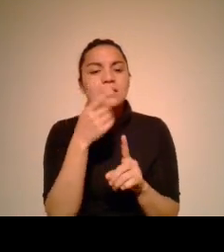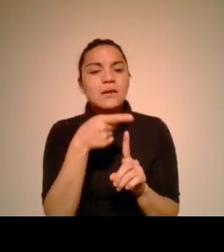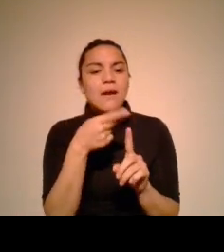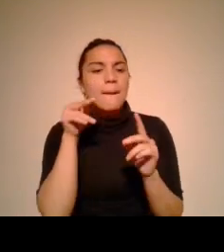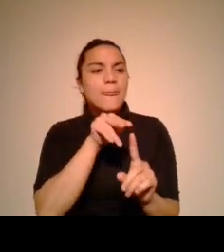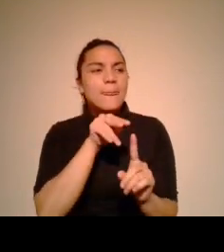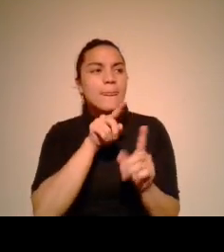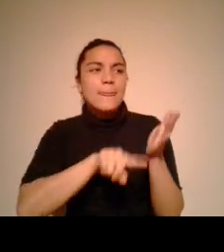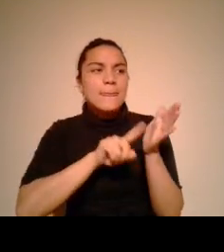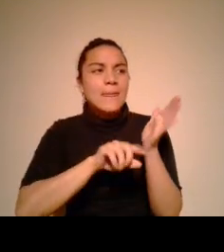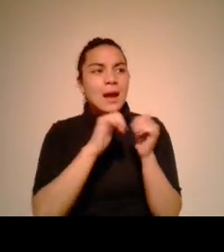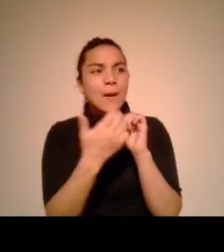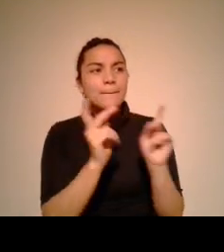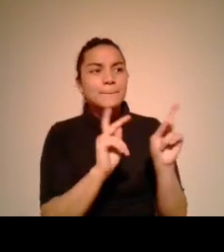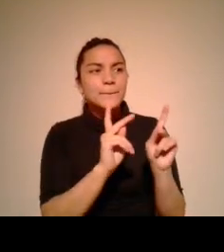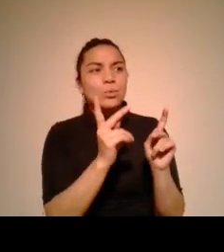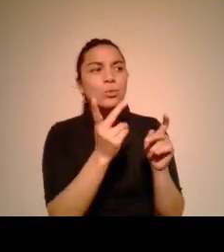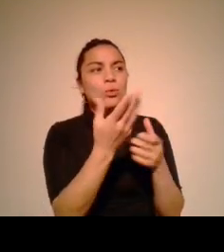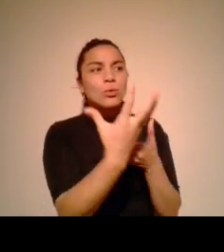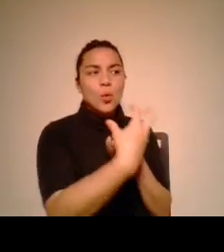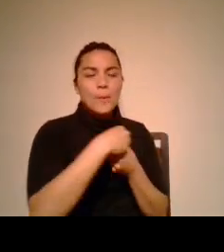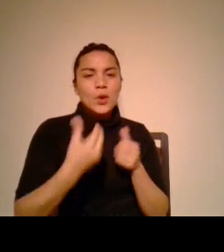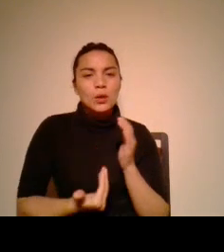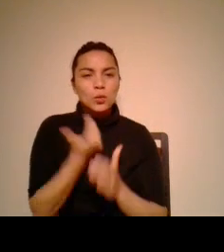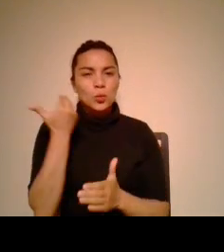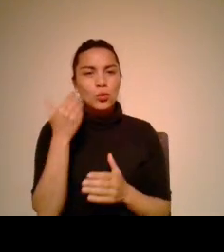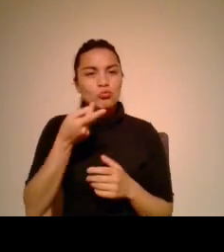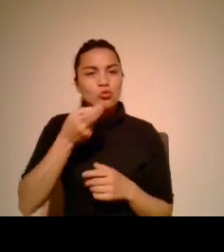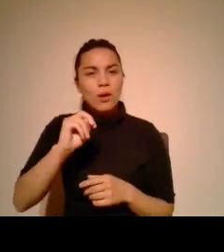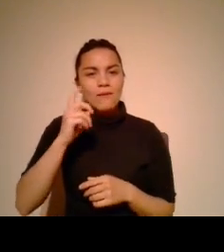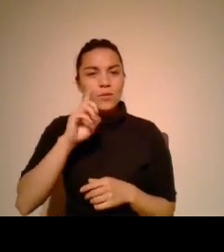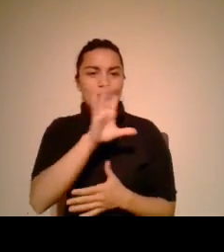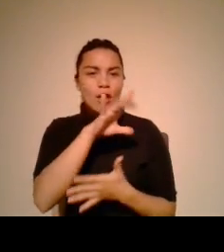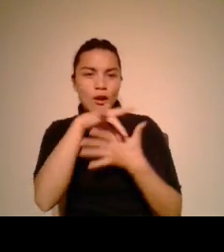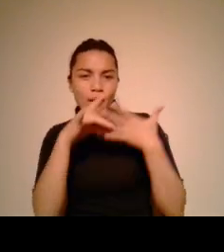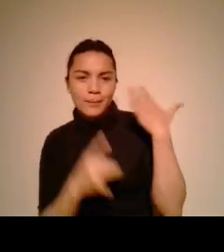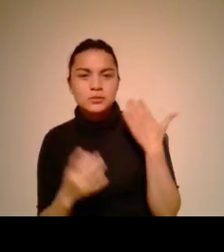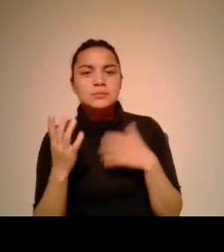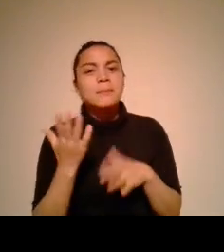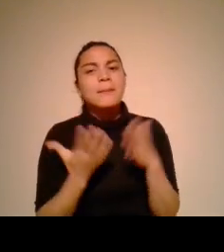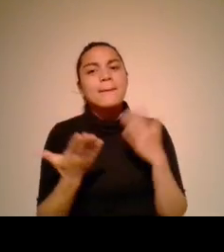of inventory. So people who maybe 10 years ago did not use